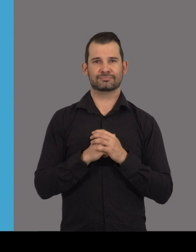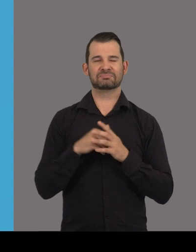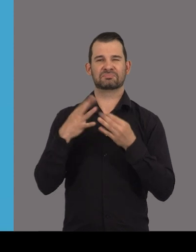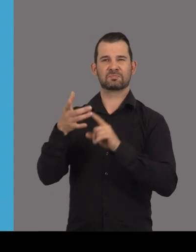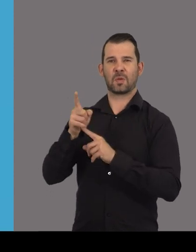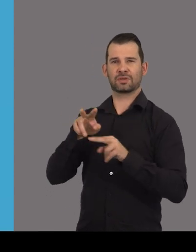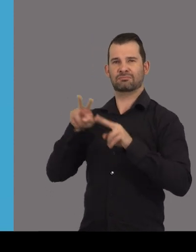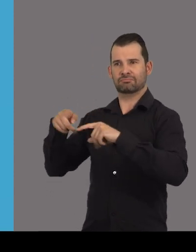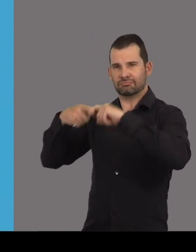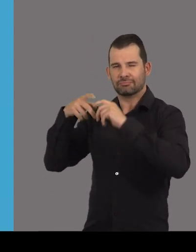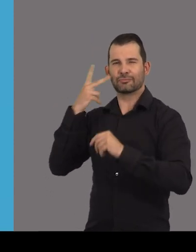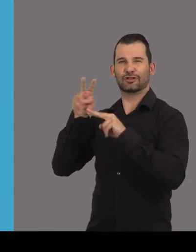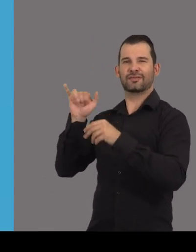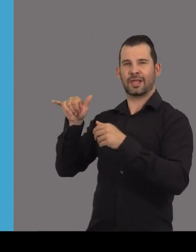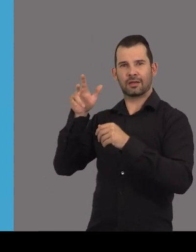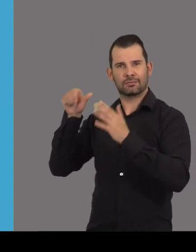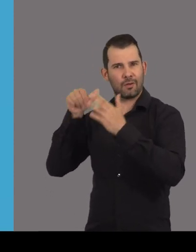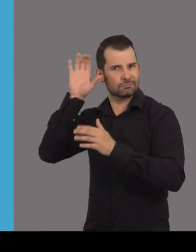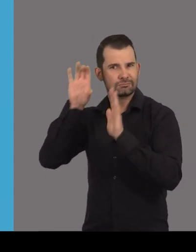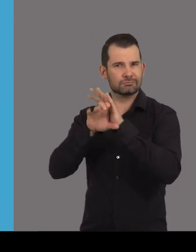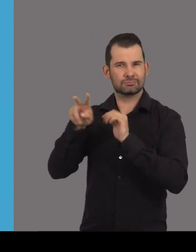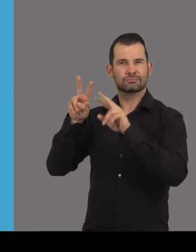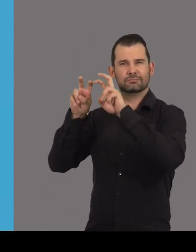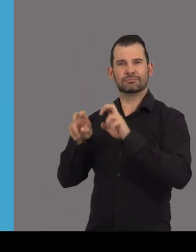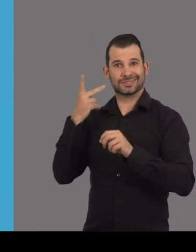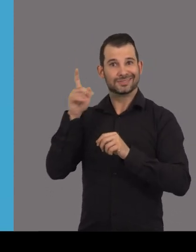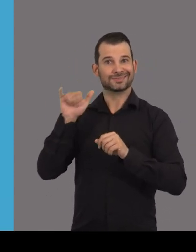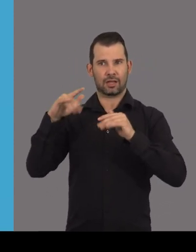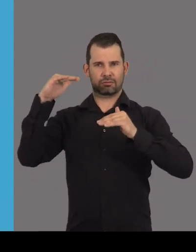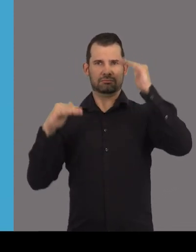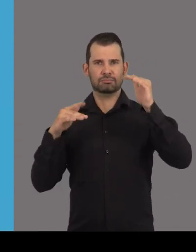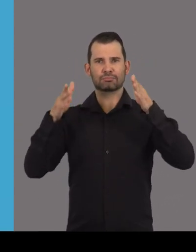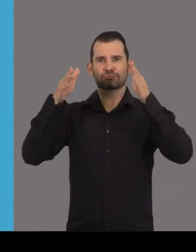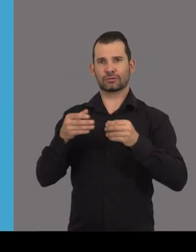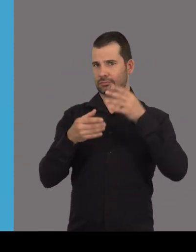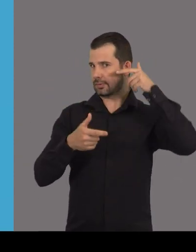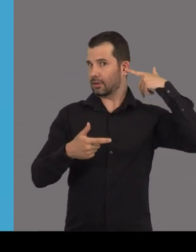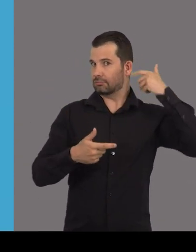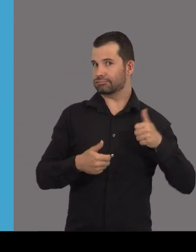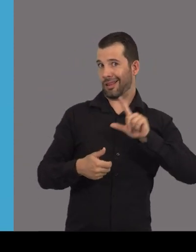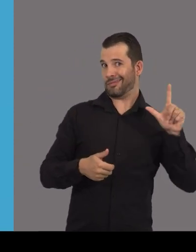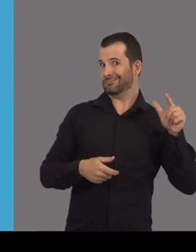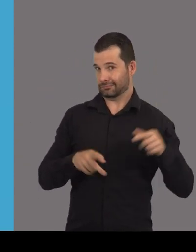I'll give you a moment to look at the audiogram demonstrating asymmetrical left sensorineural hearing loss.